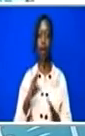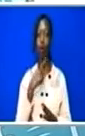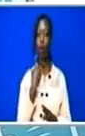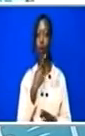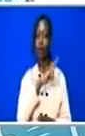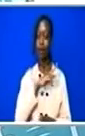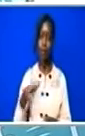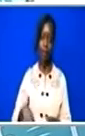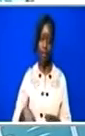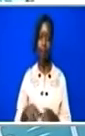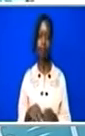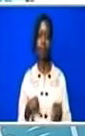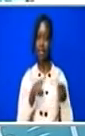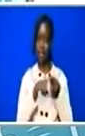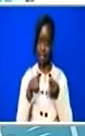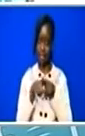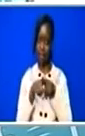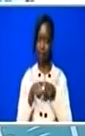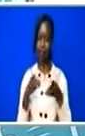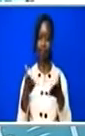Velma Akinyi, and of course,